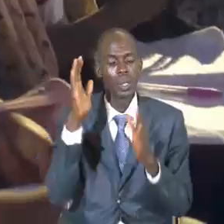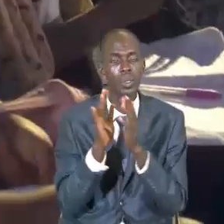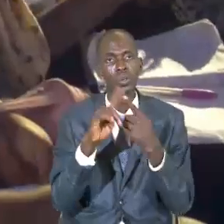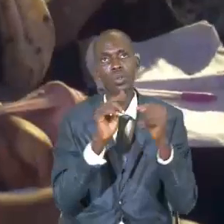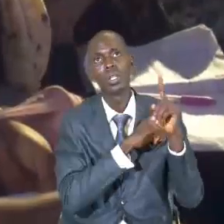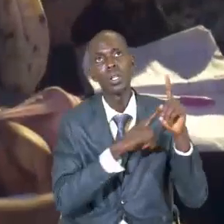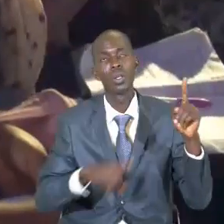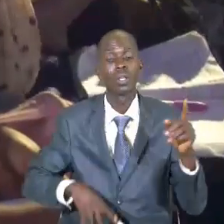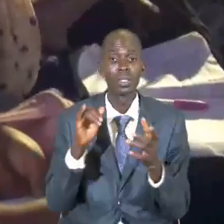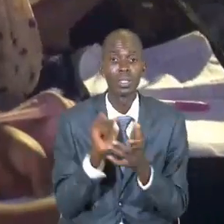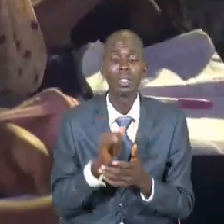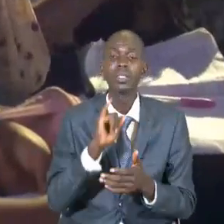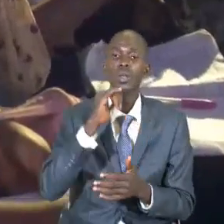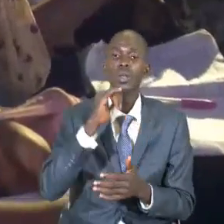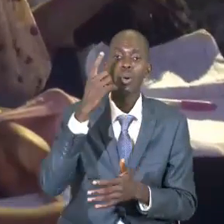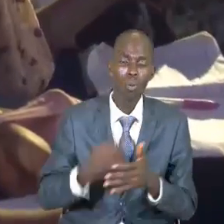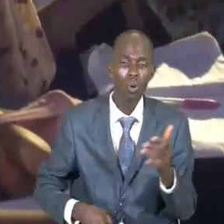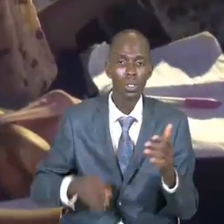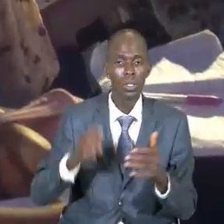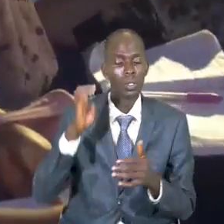become in Jesus' name.